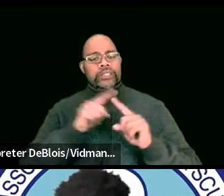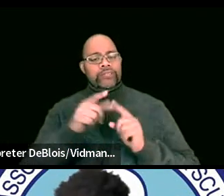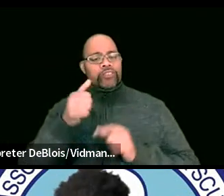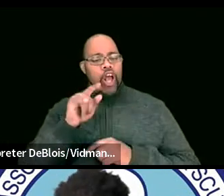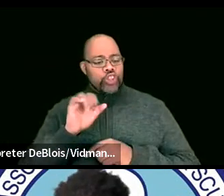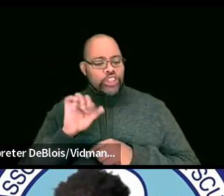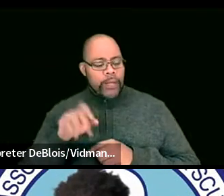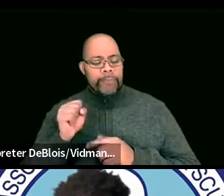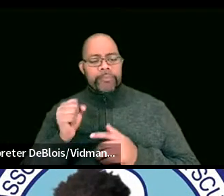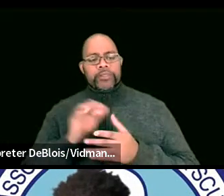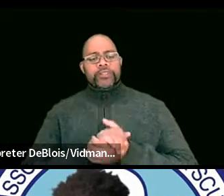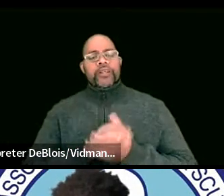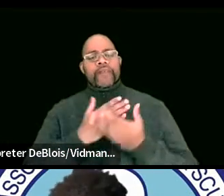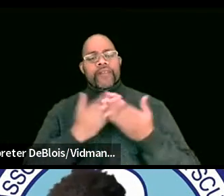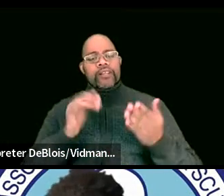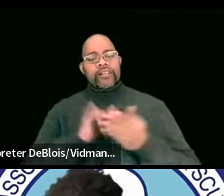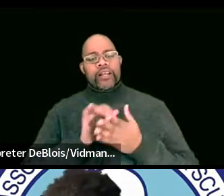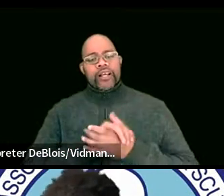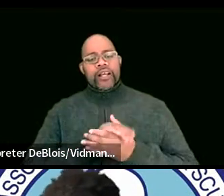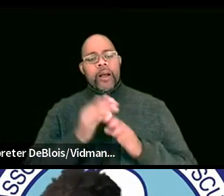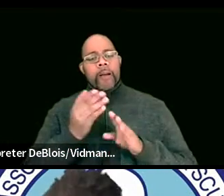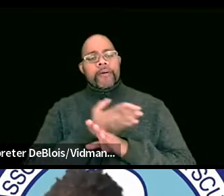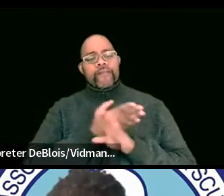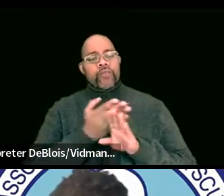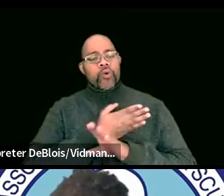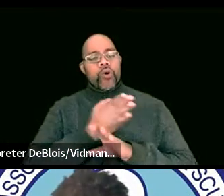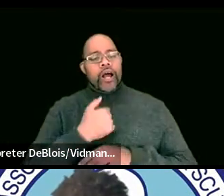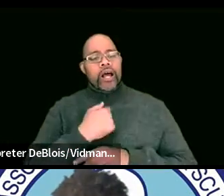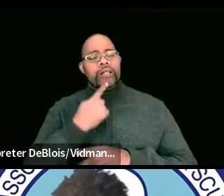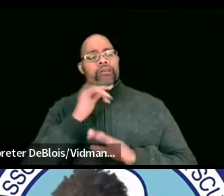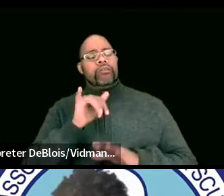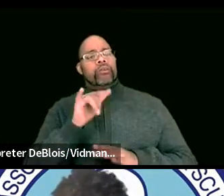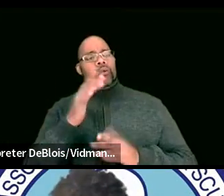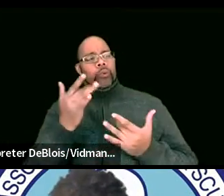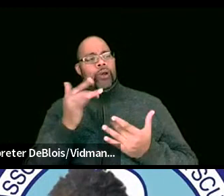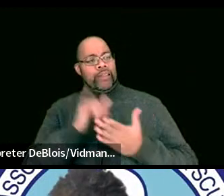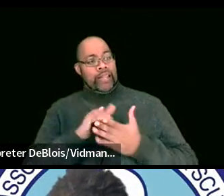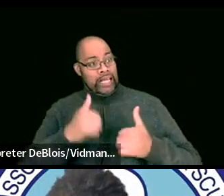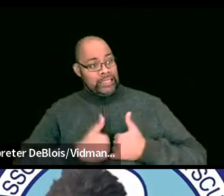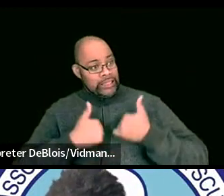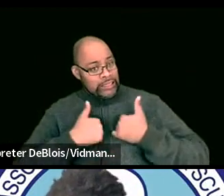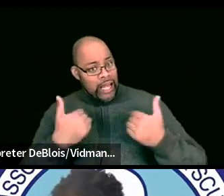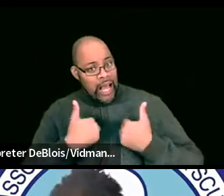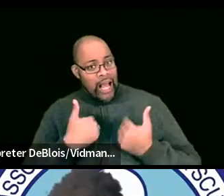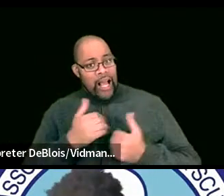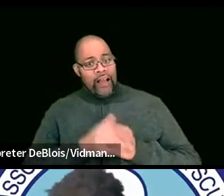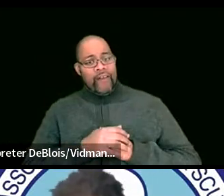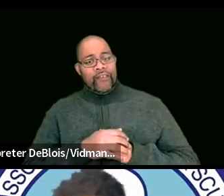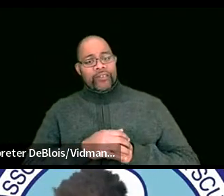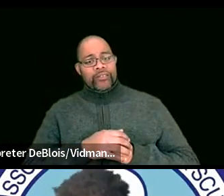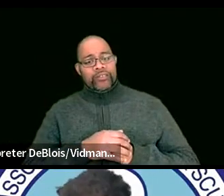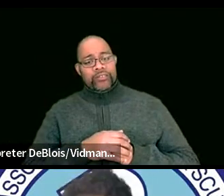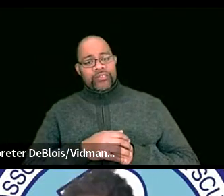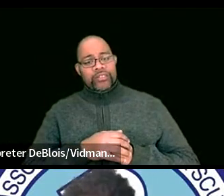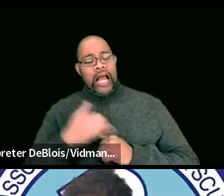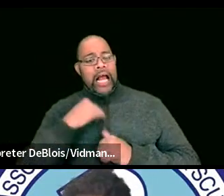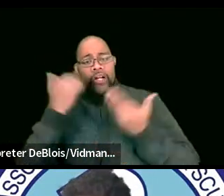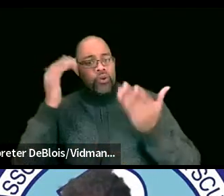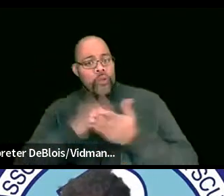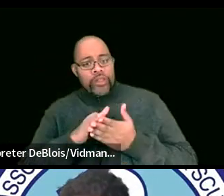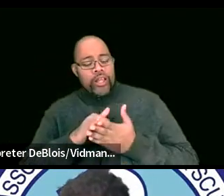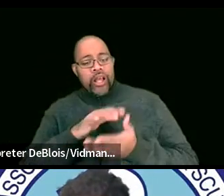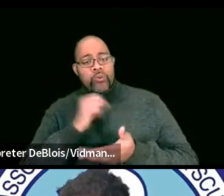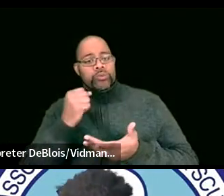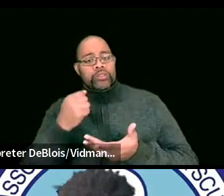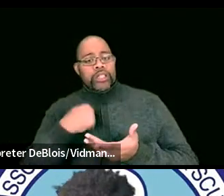scholarships, things that before I was like, oh wait, this exists. Like I didn't know that this was,